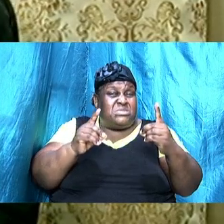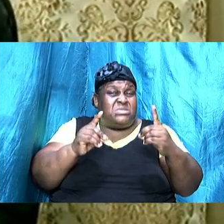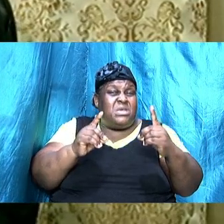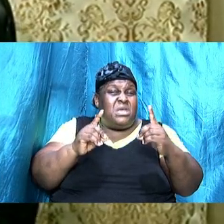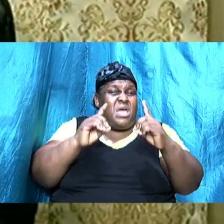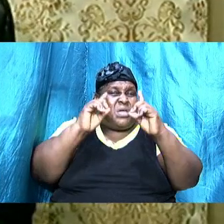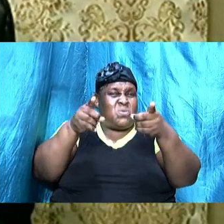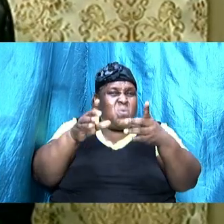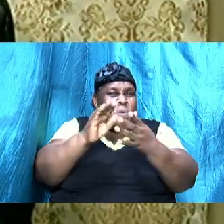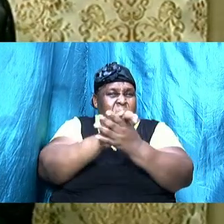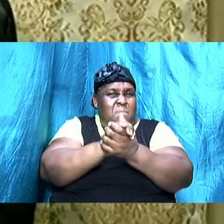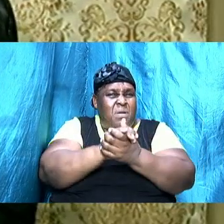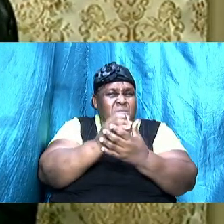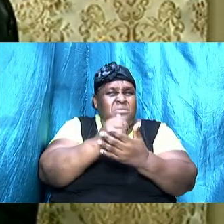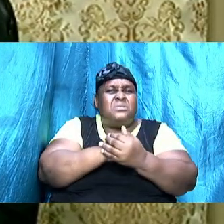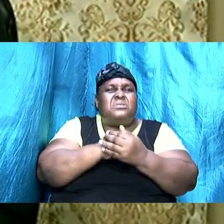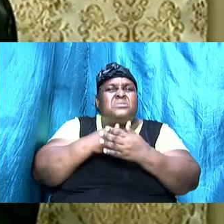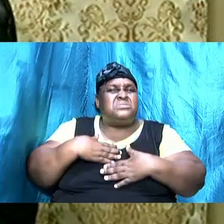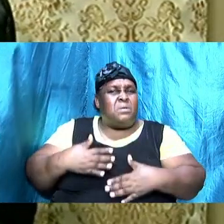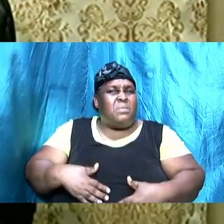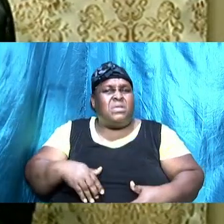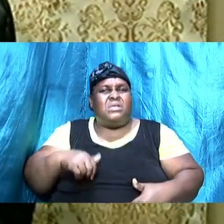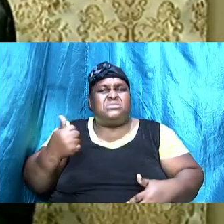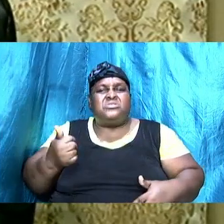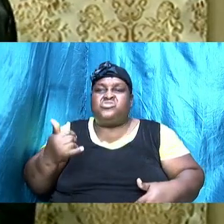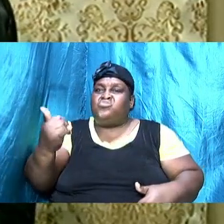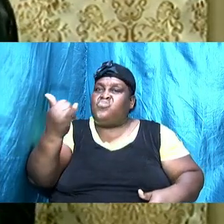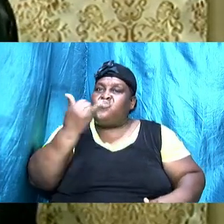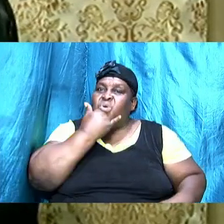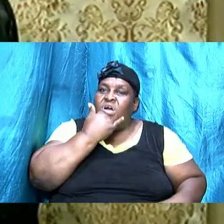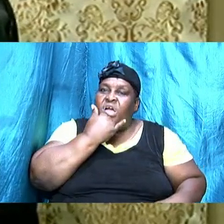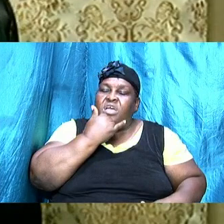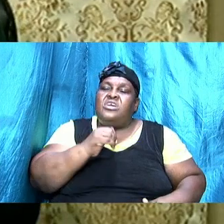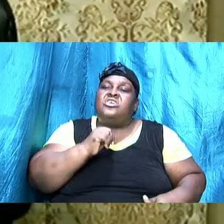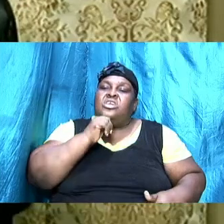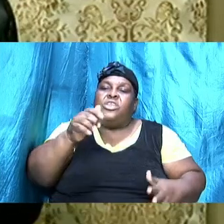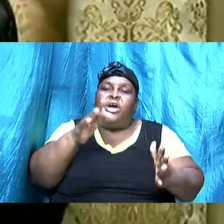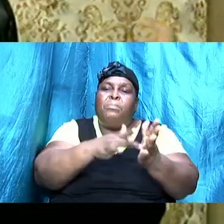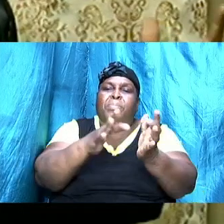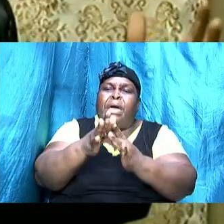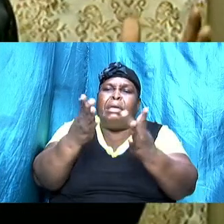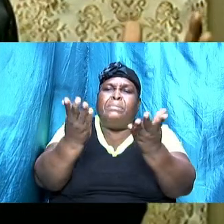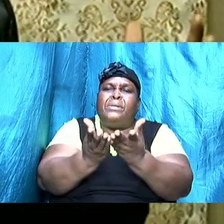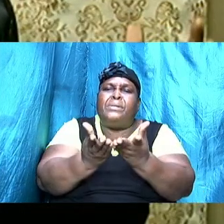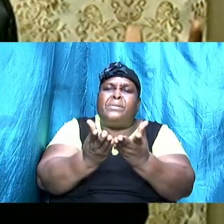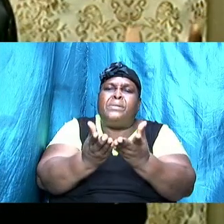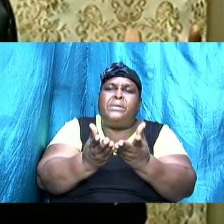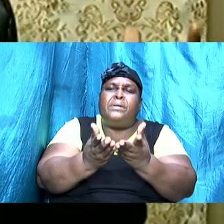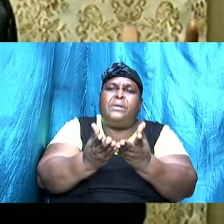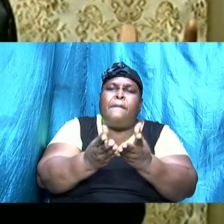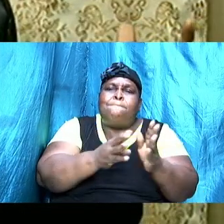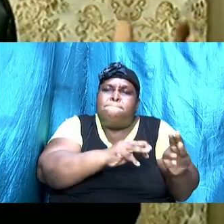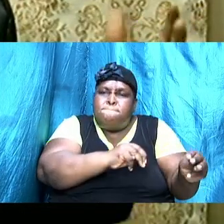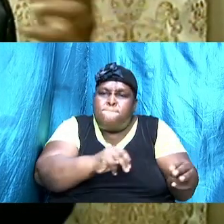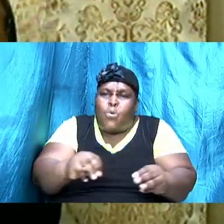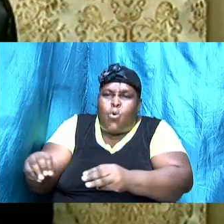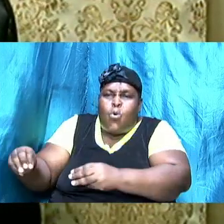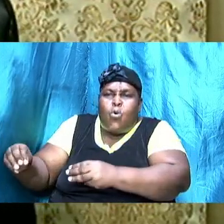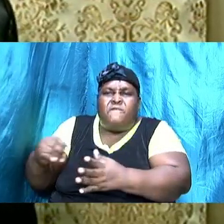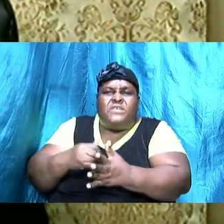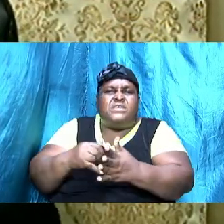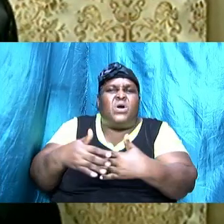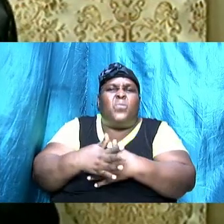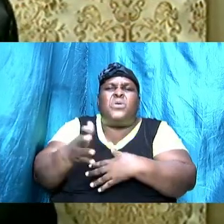not biblical. It is wrong. And wipe it away from our minds. So